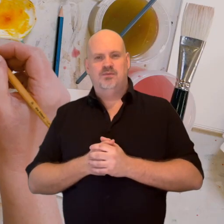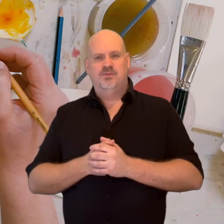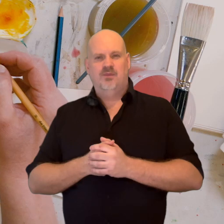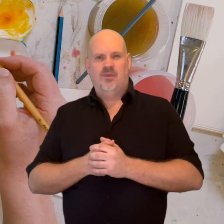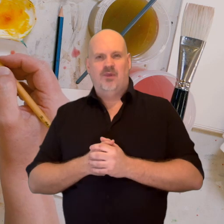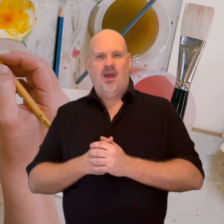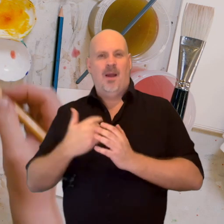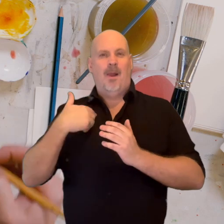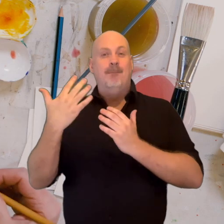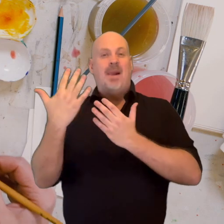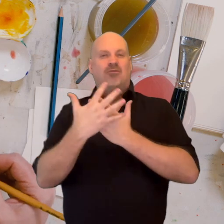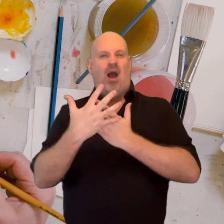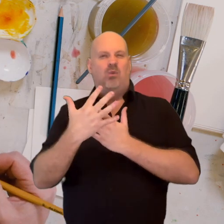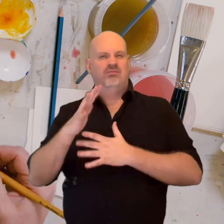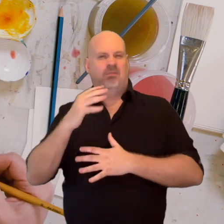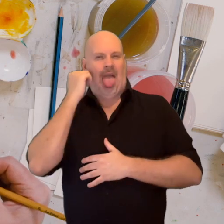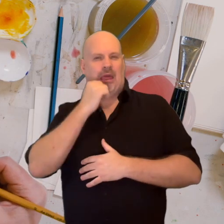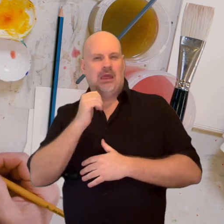make my background